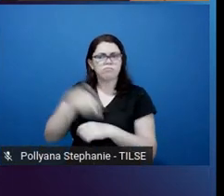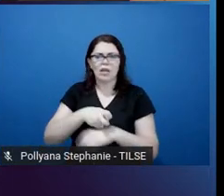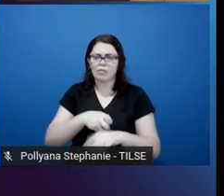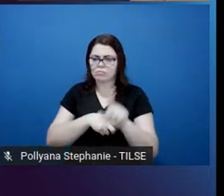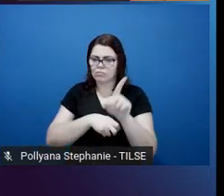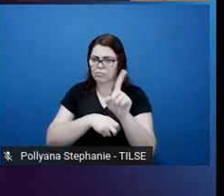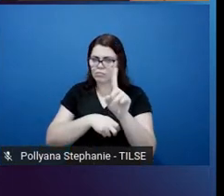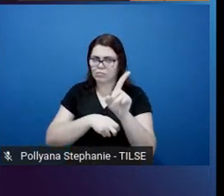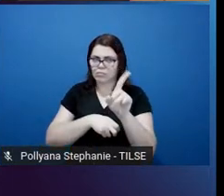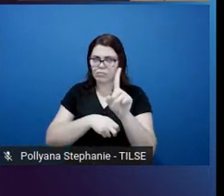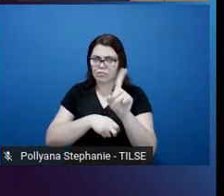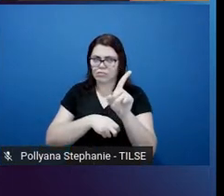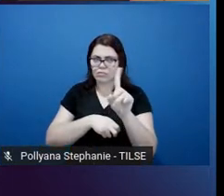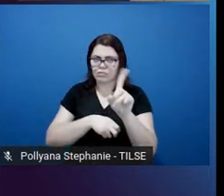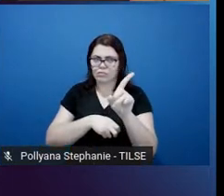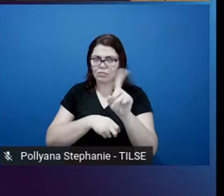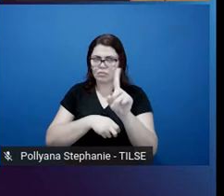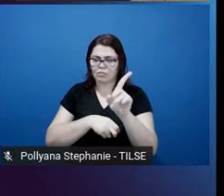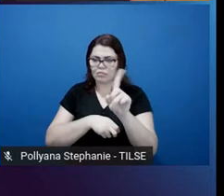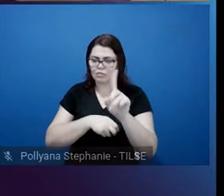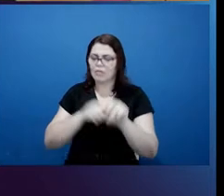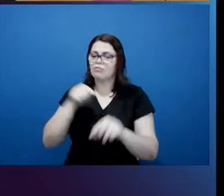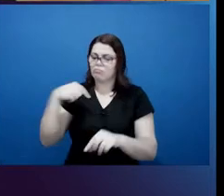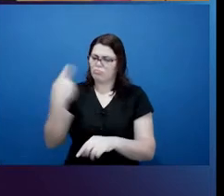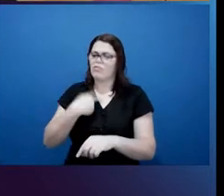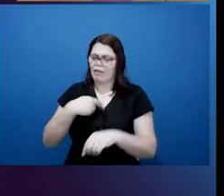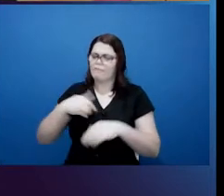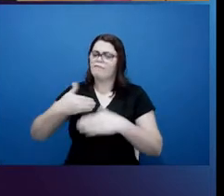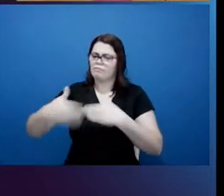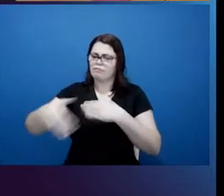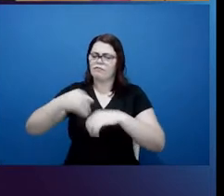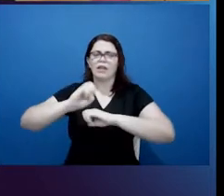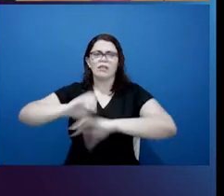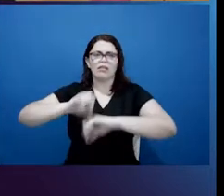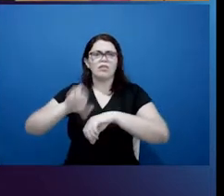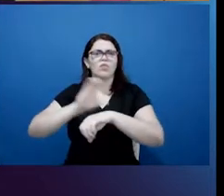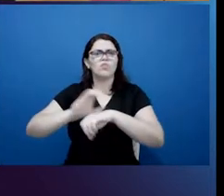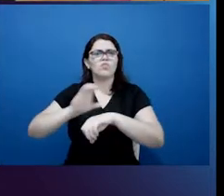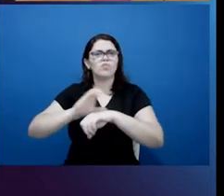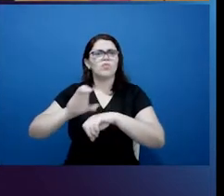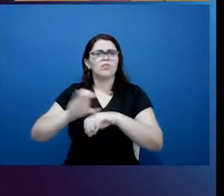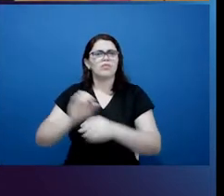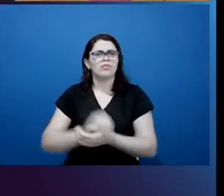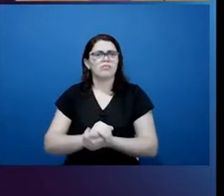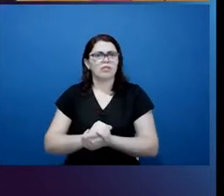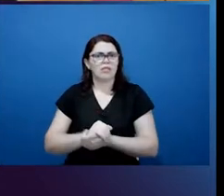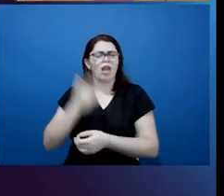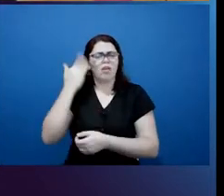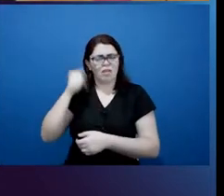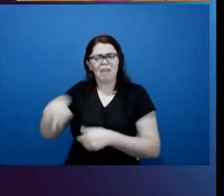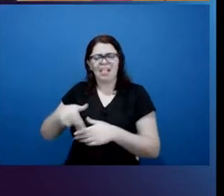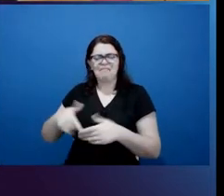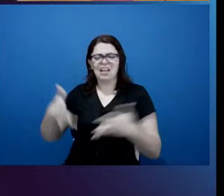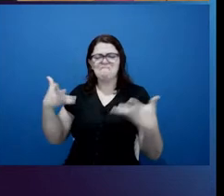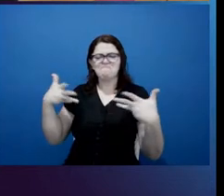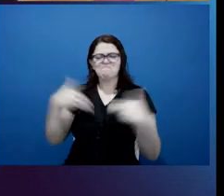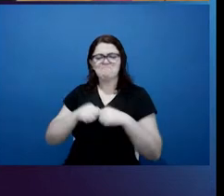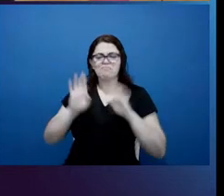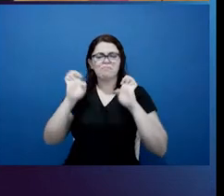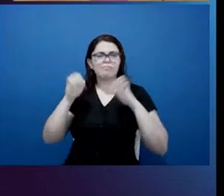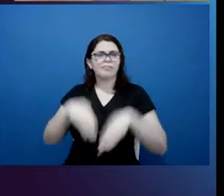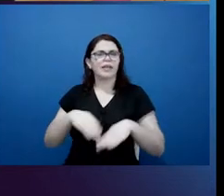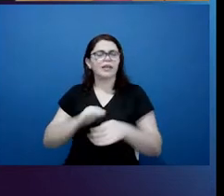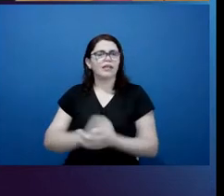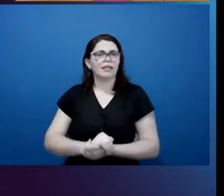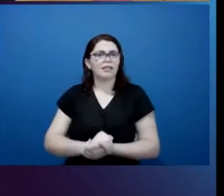going to give this course to Lou, and I know she's going to do great. And I remember